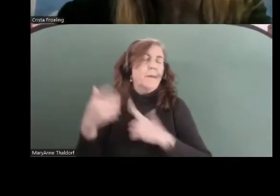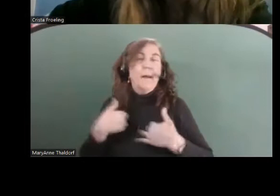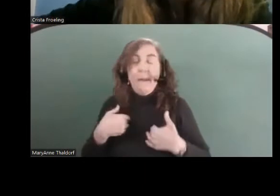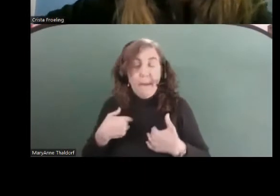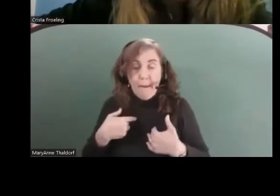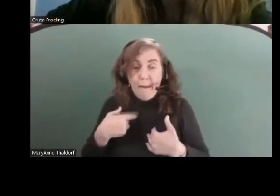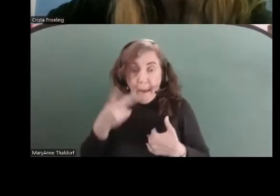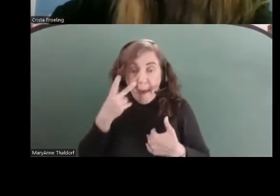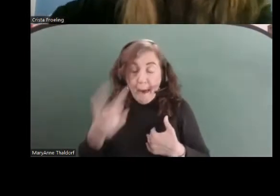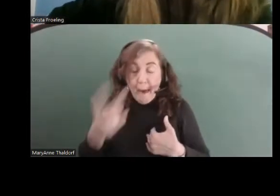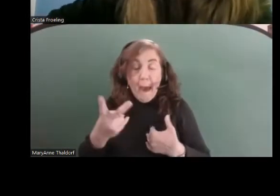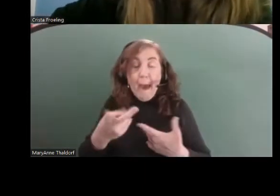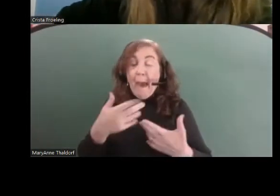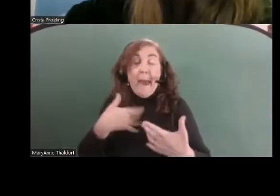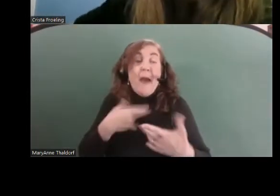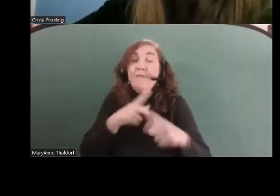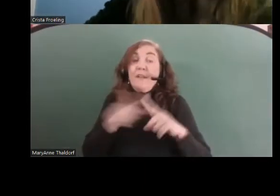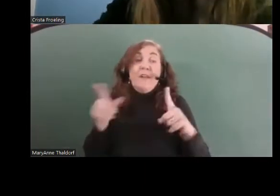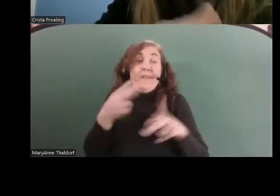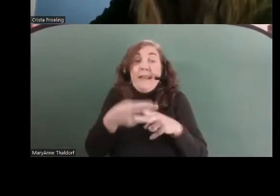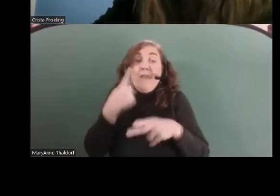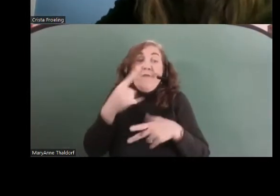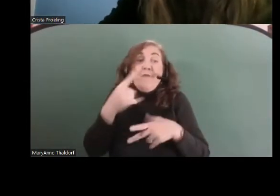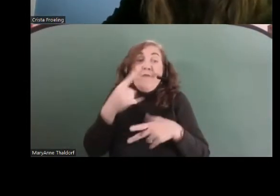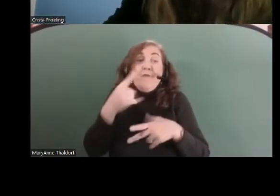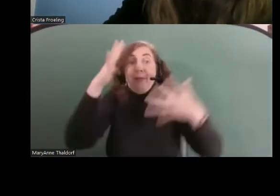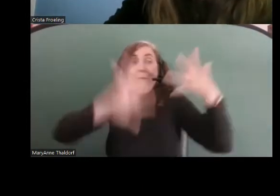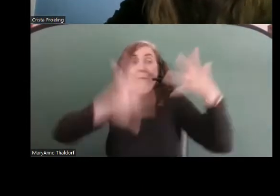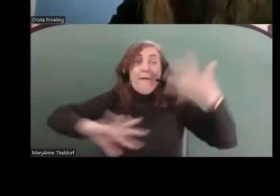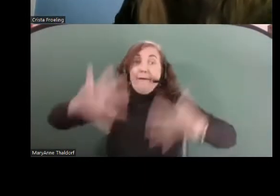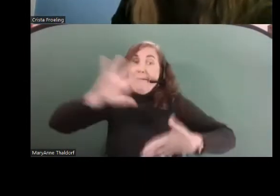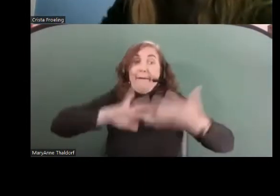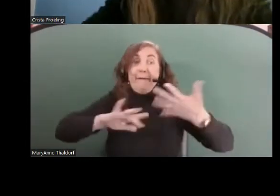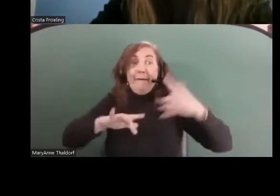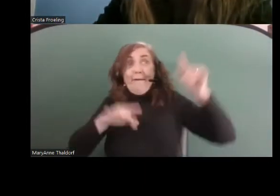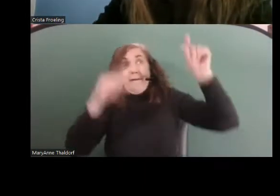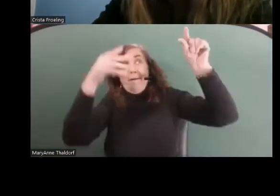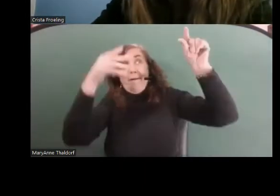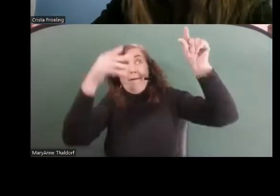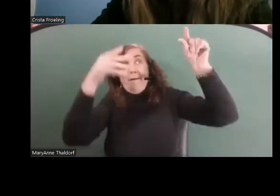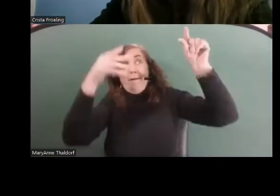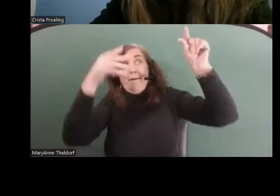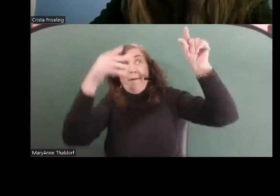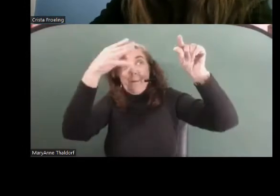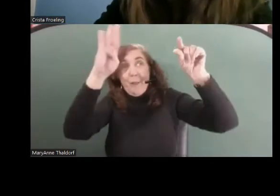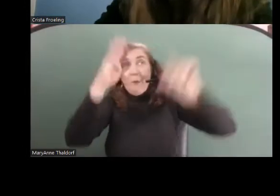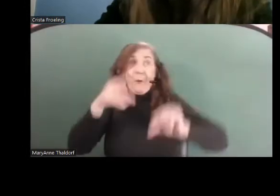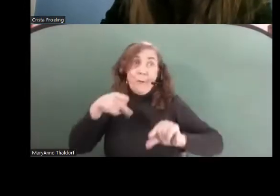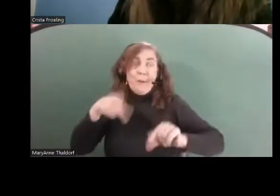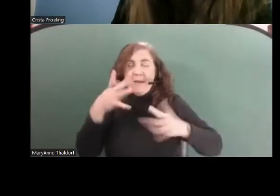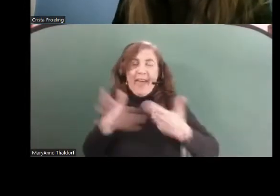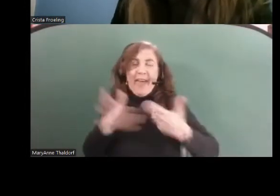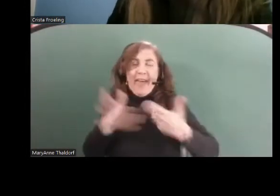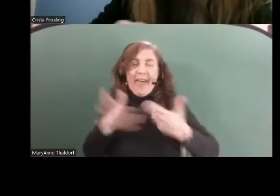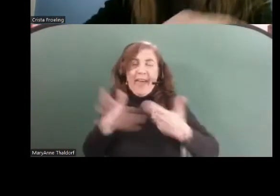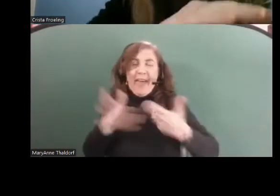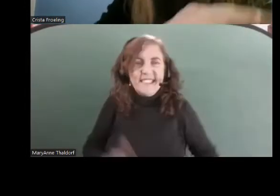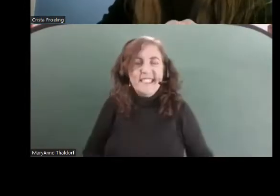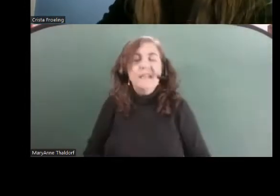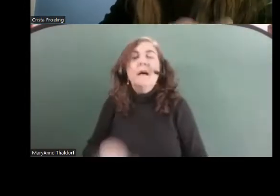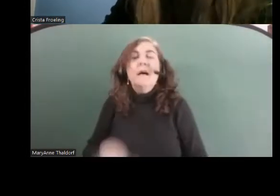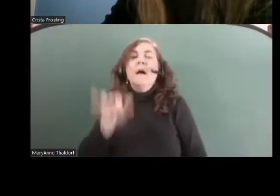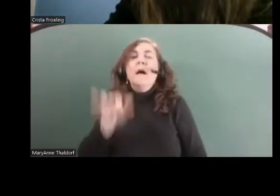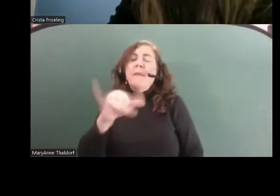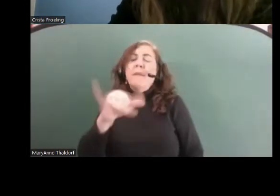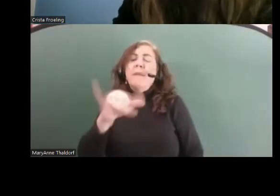I always call them different than what everybody else says. Anyway, so that's profound. And the thing about this is it's straight across, but